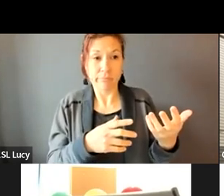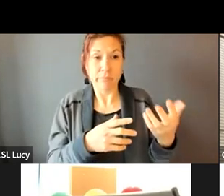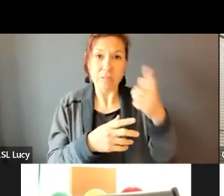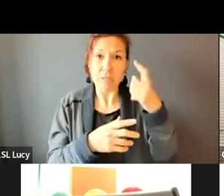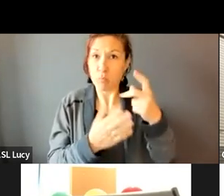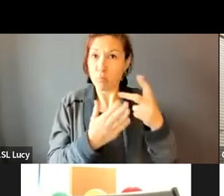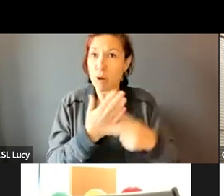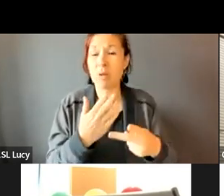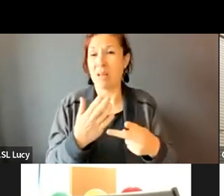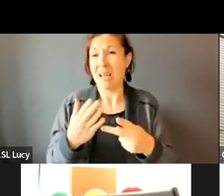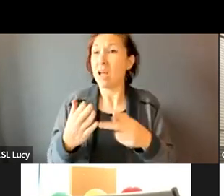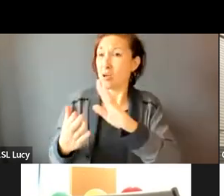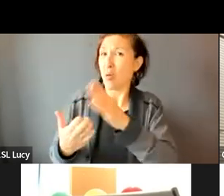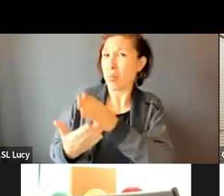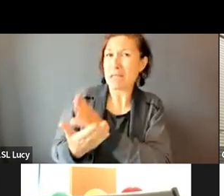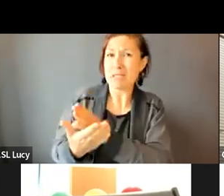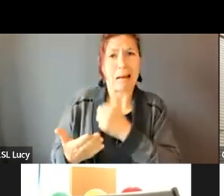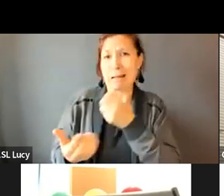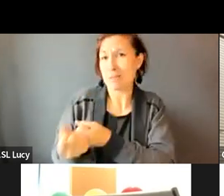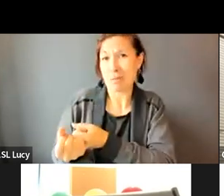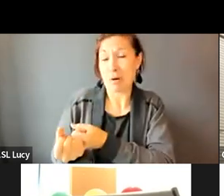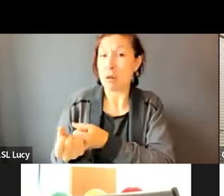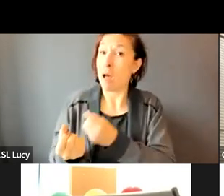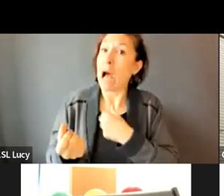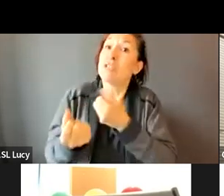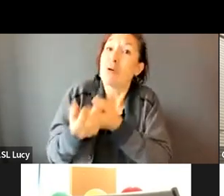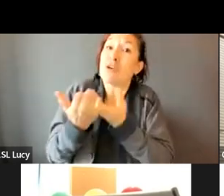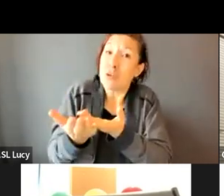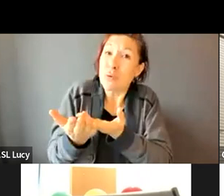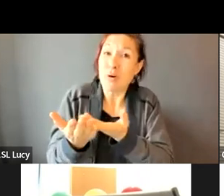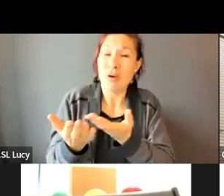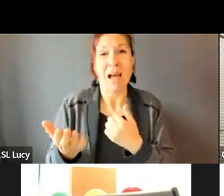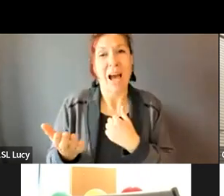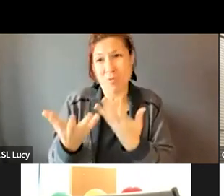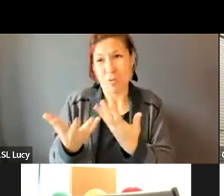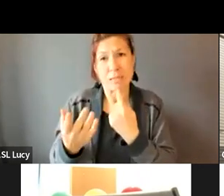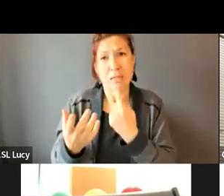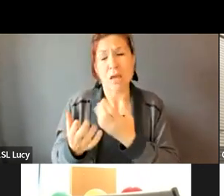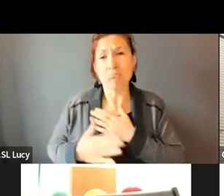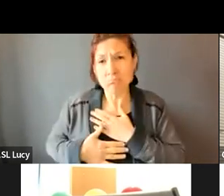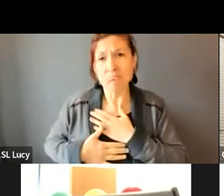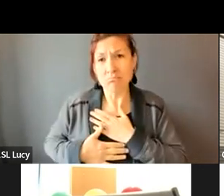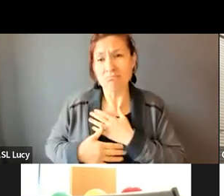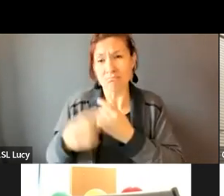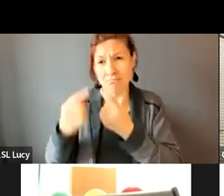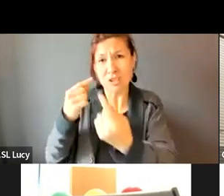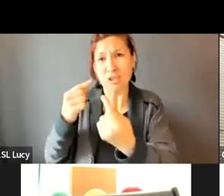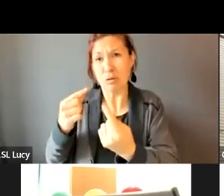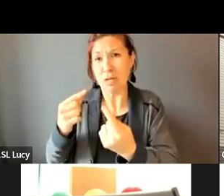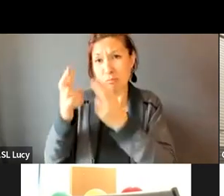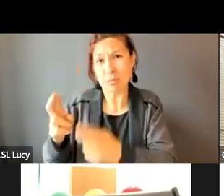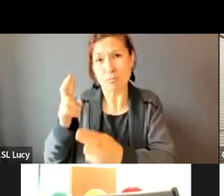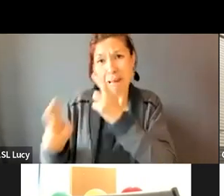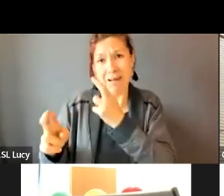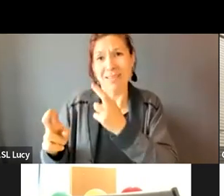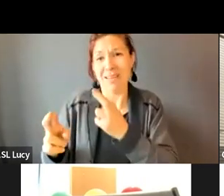and I know that this is a healthy and loving disagreement uh because we both care about kids and so I hope